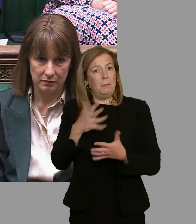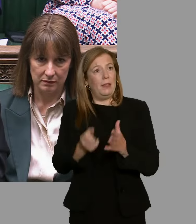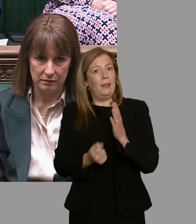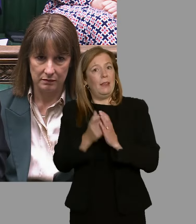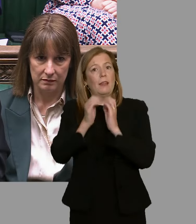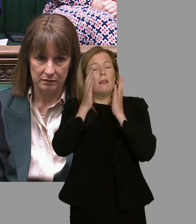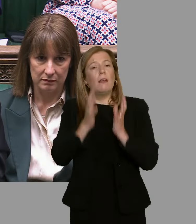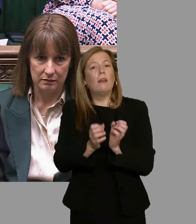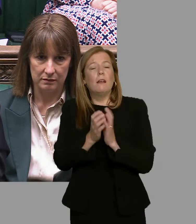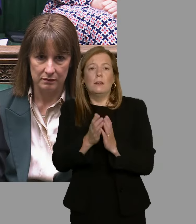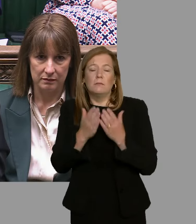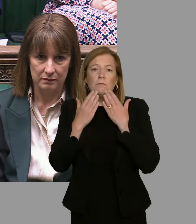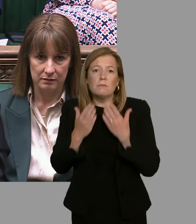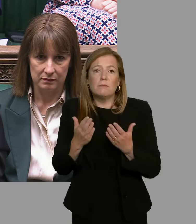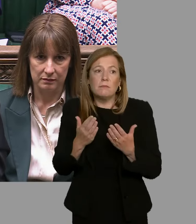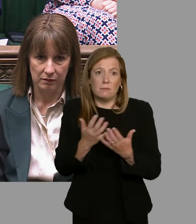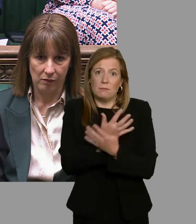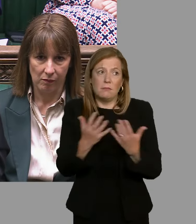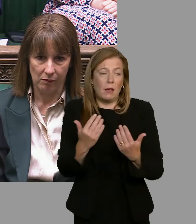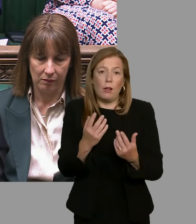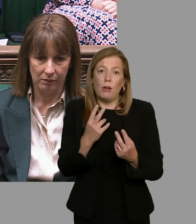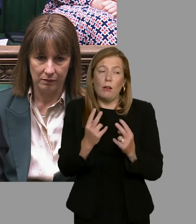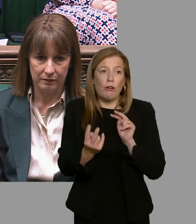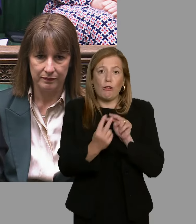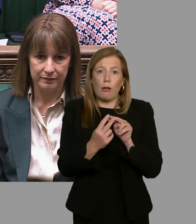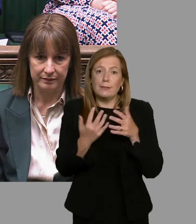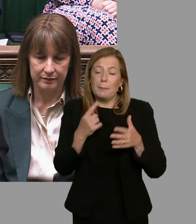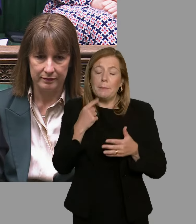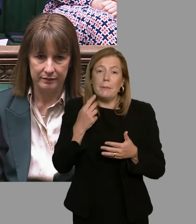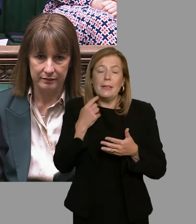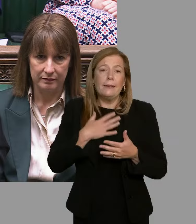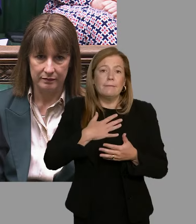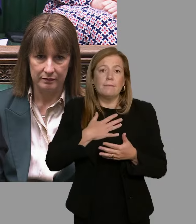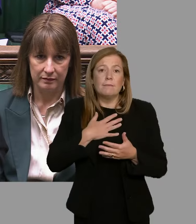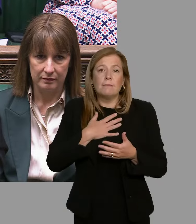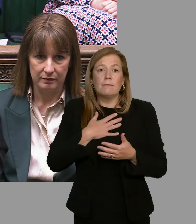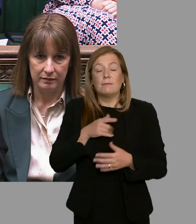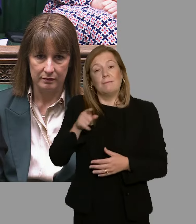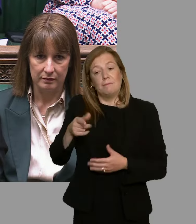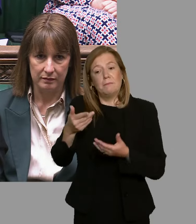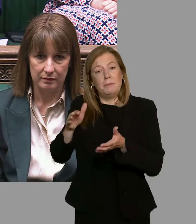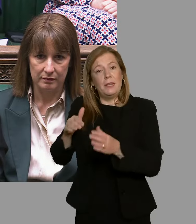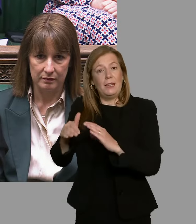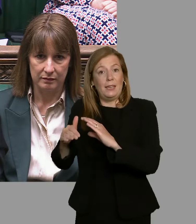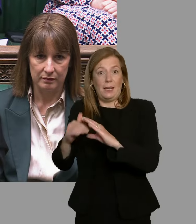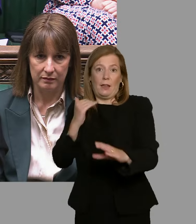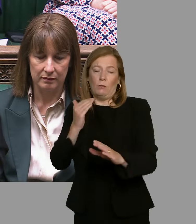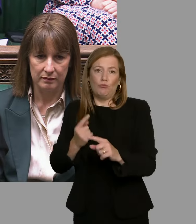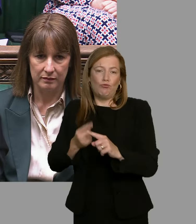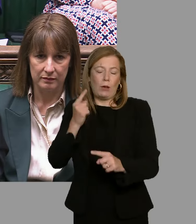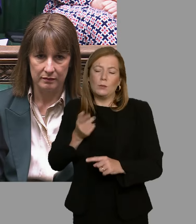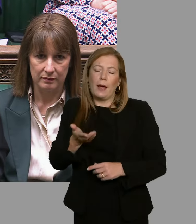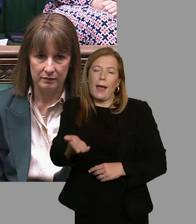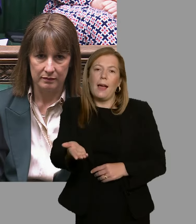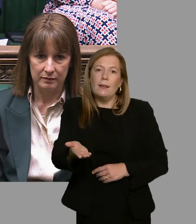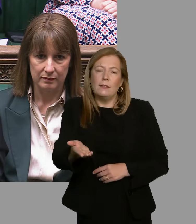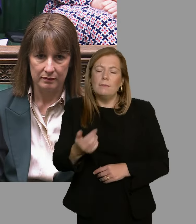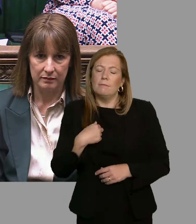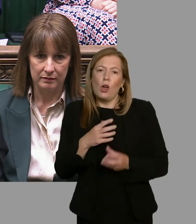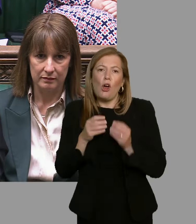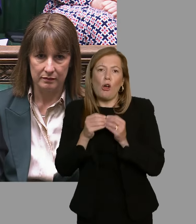the last few days. She did actually message me pretty well straight away, and I really do appreciate that, and she's absolutely right that this is